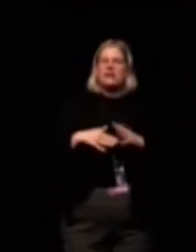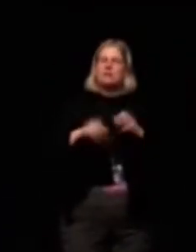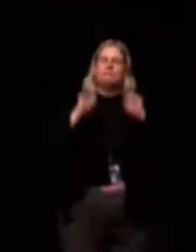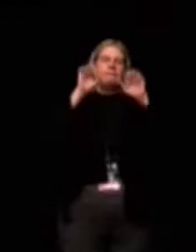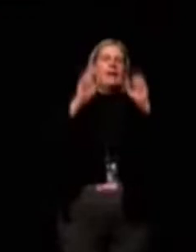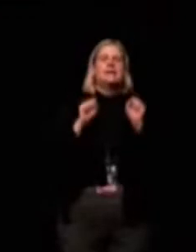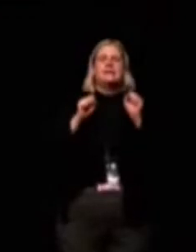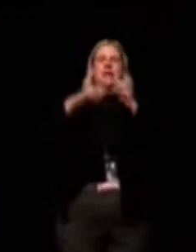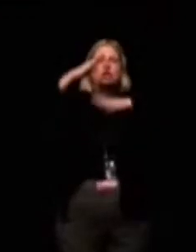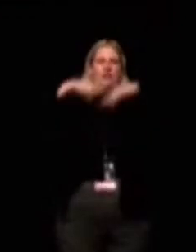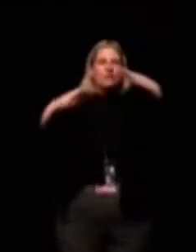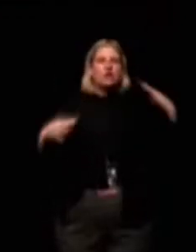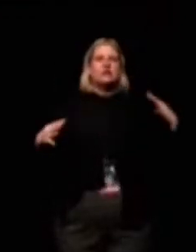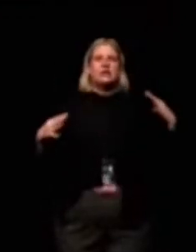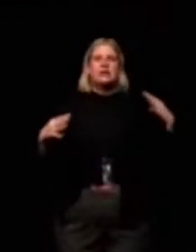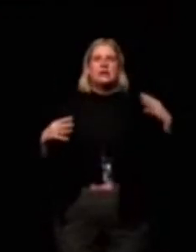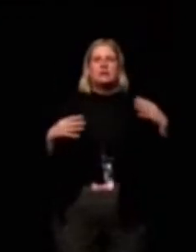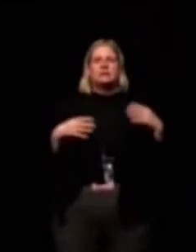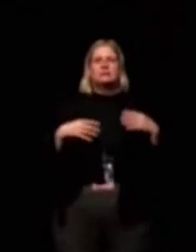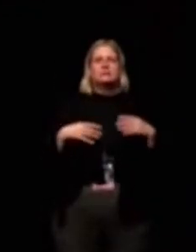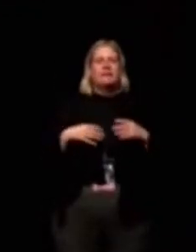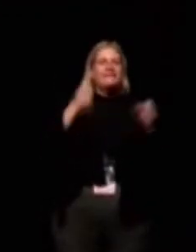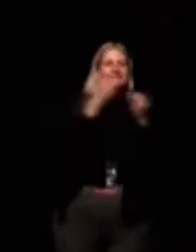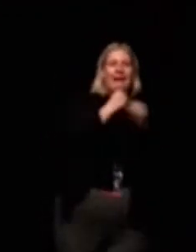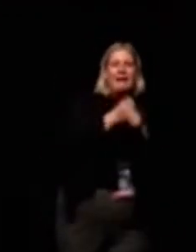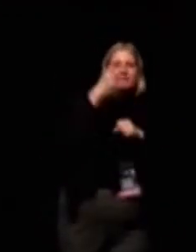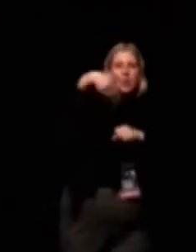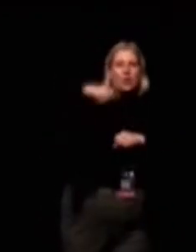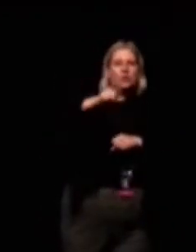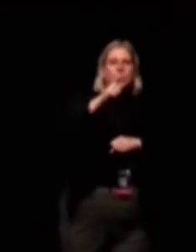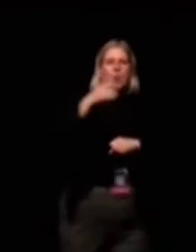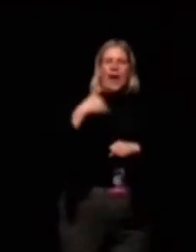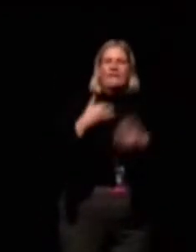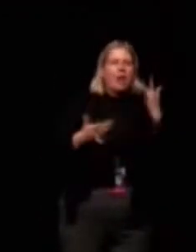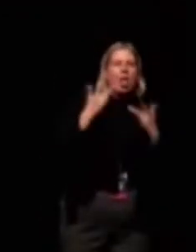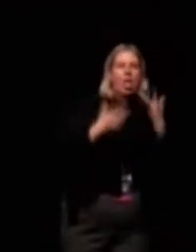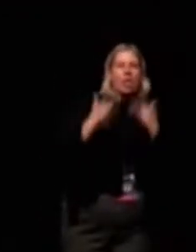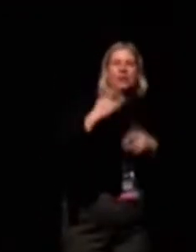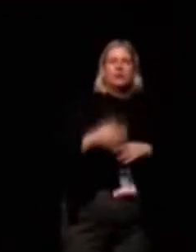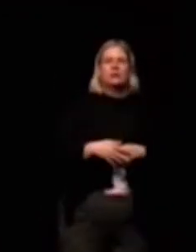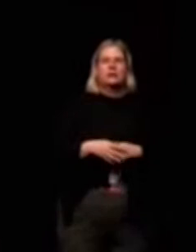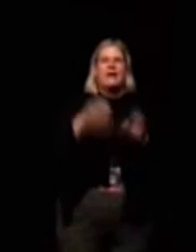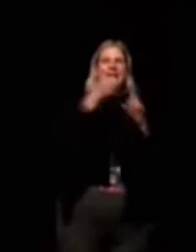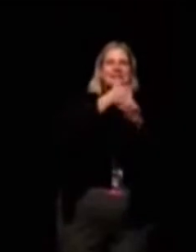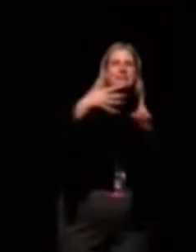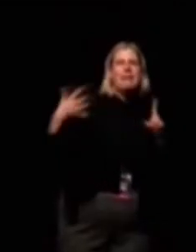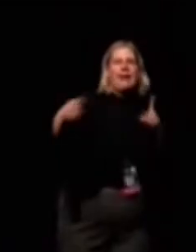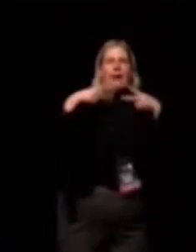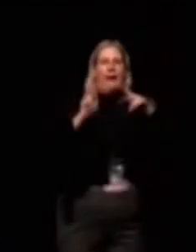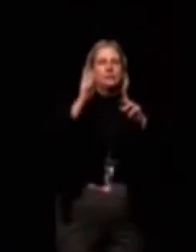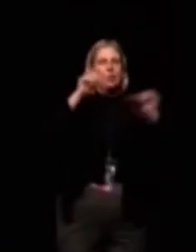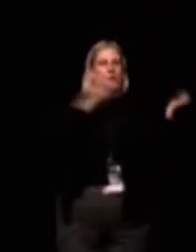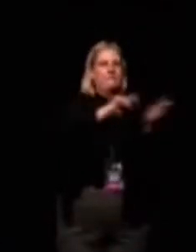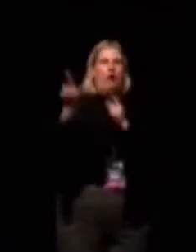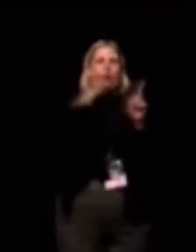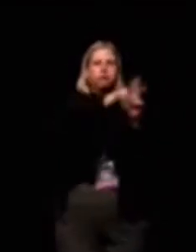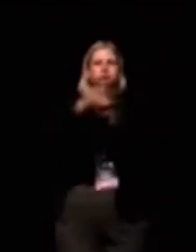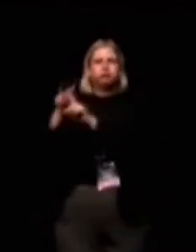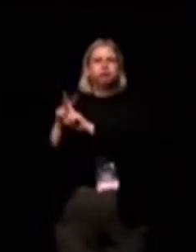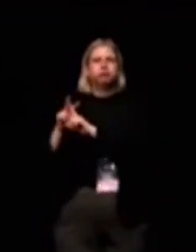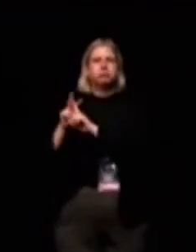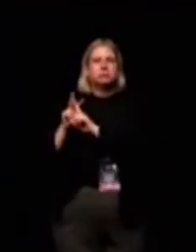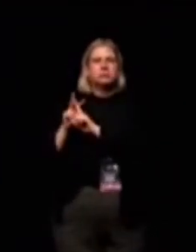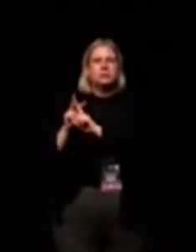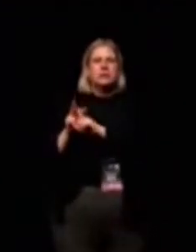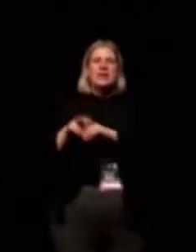diversity, fighting for those who have the least, and expanding opportunity for all. Values that burn deep in our communities that have been passed down by